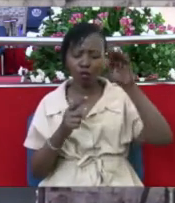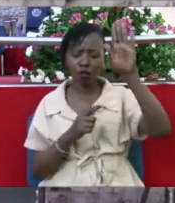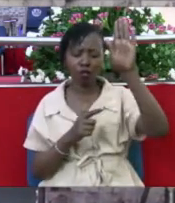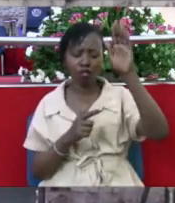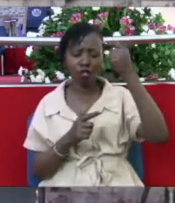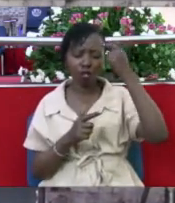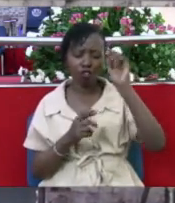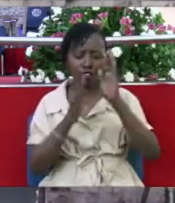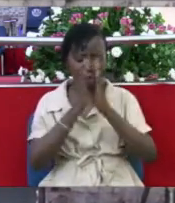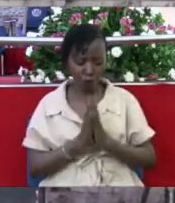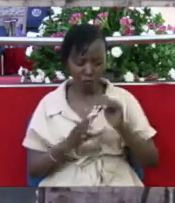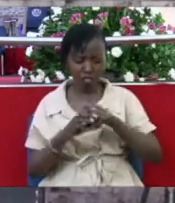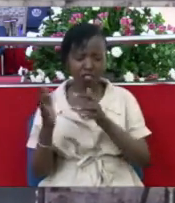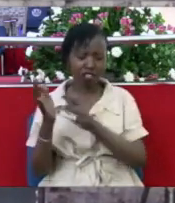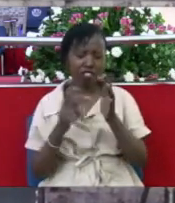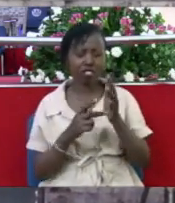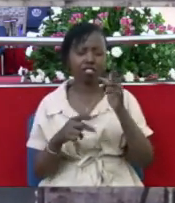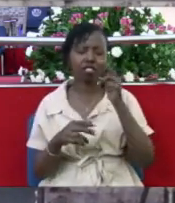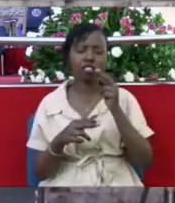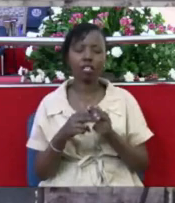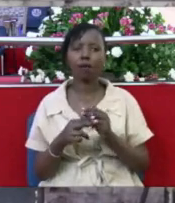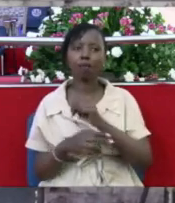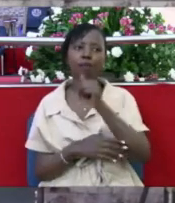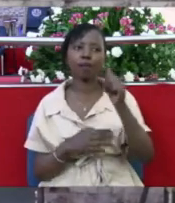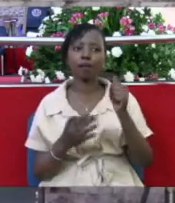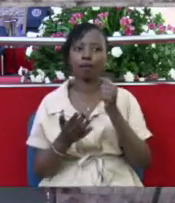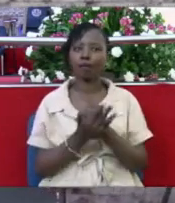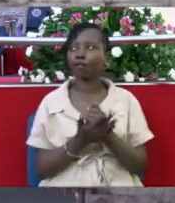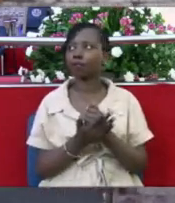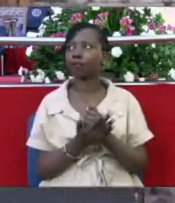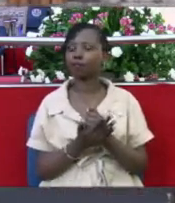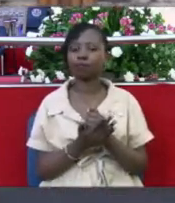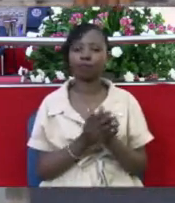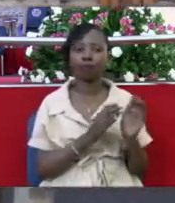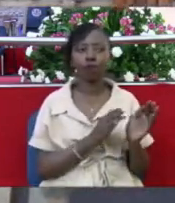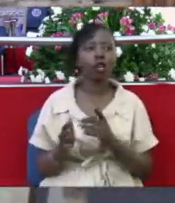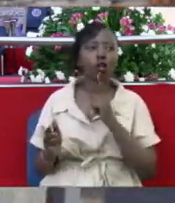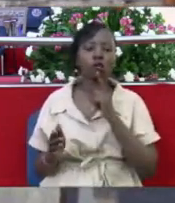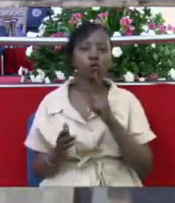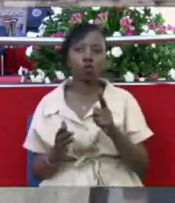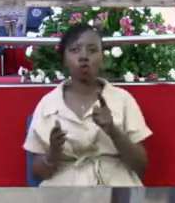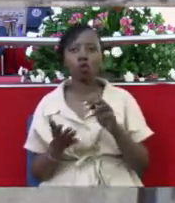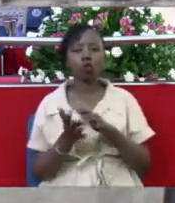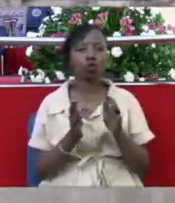For this we have prayed in Jesus' name. So the setting and the context of